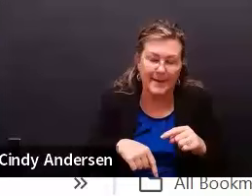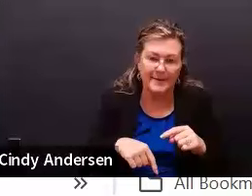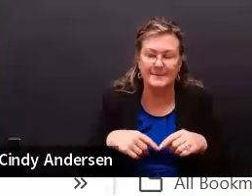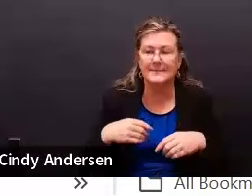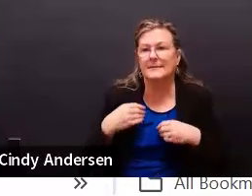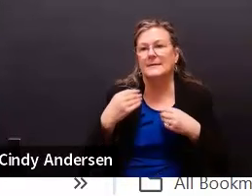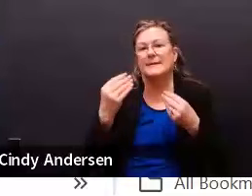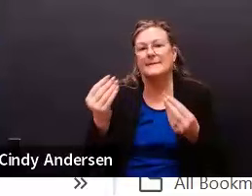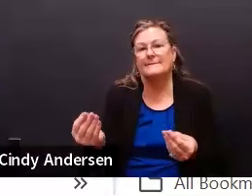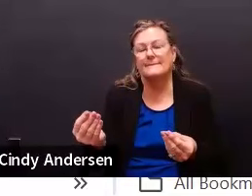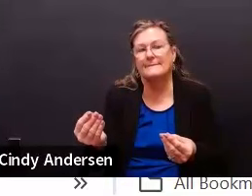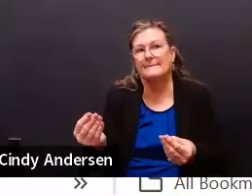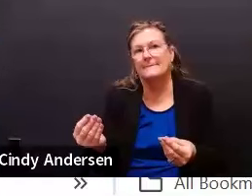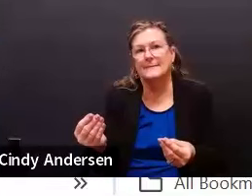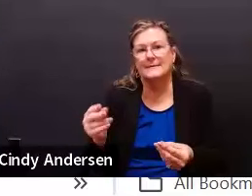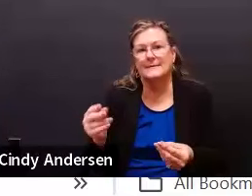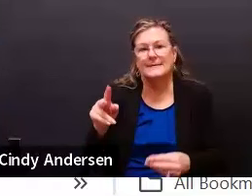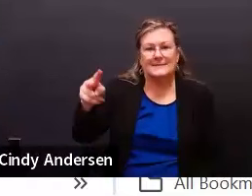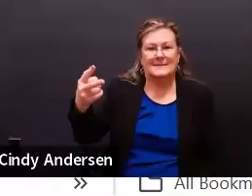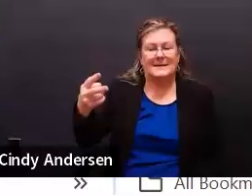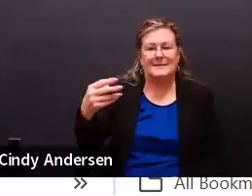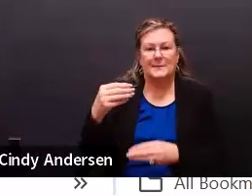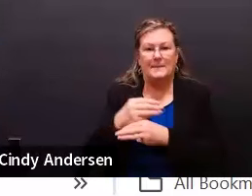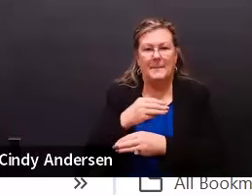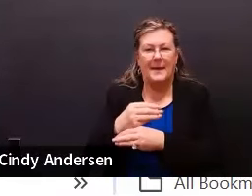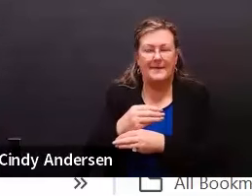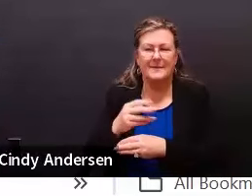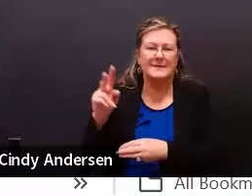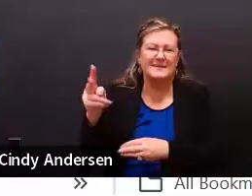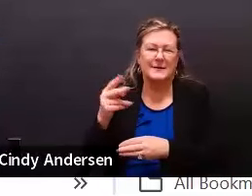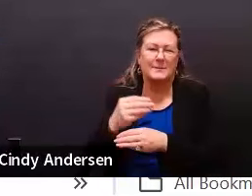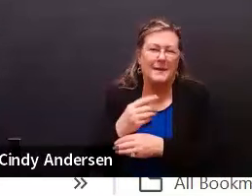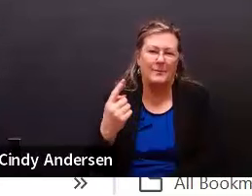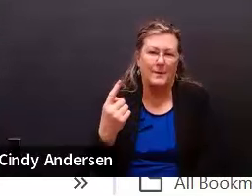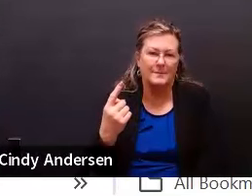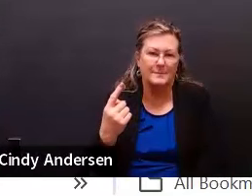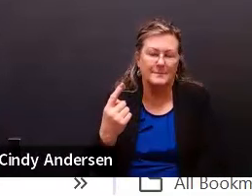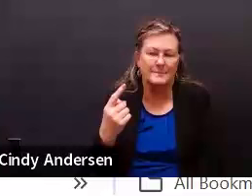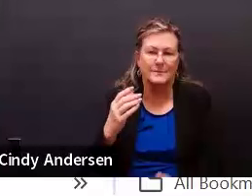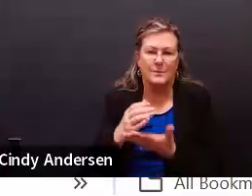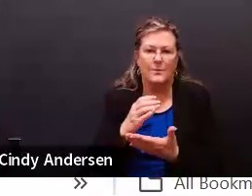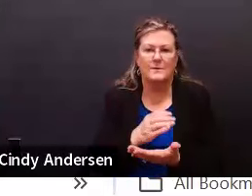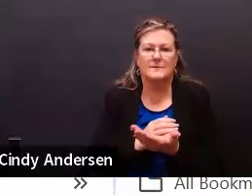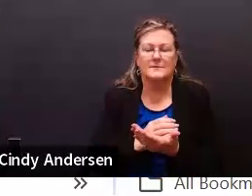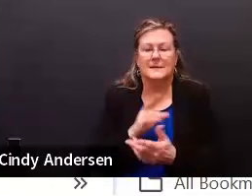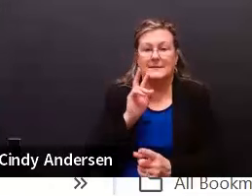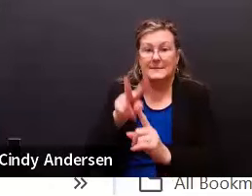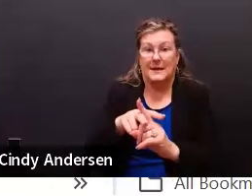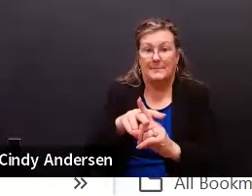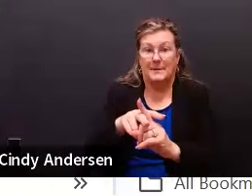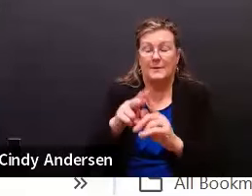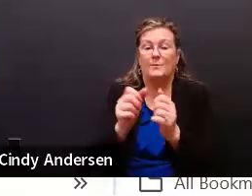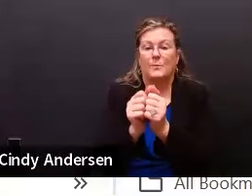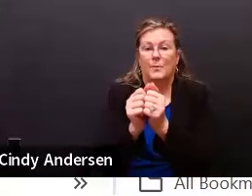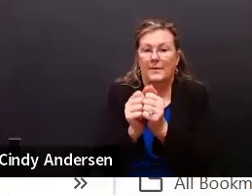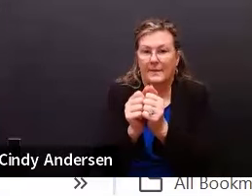give them a secondary math, like a secondary math one course assignment without having